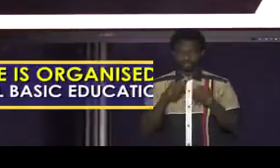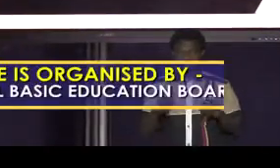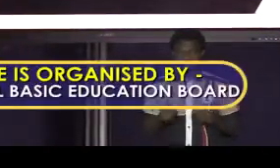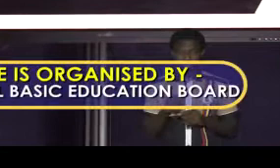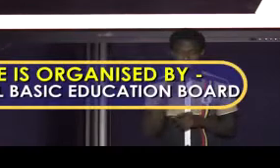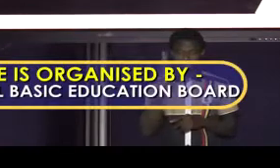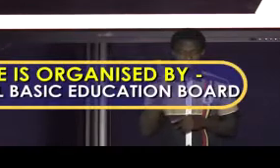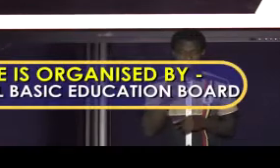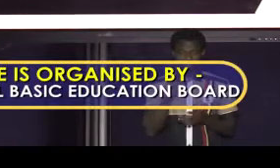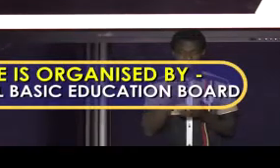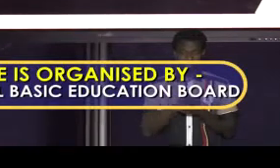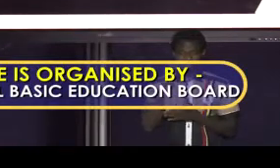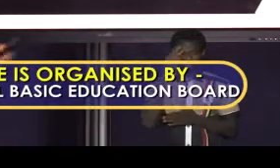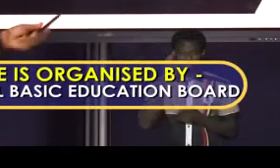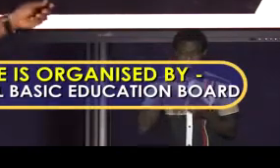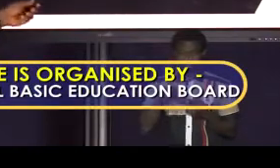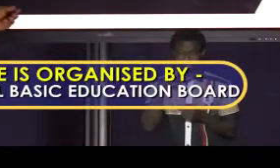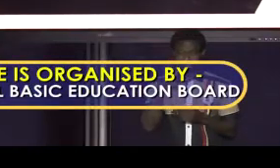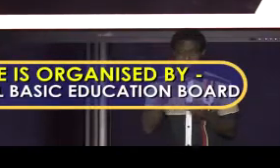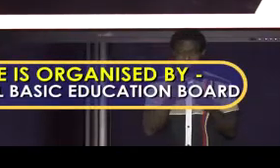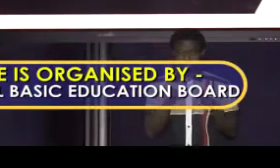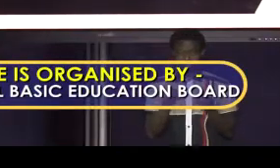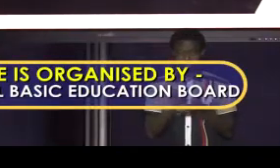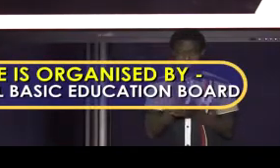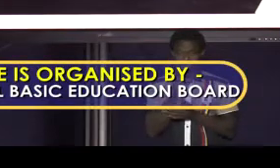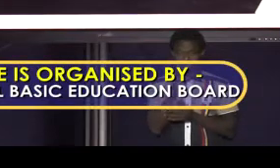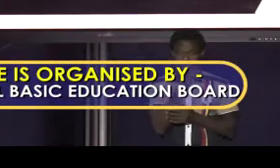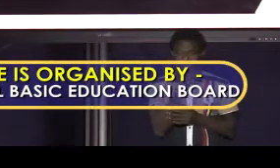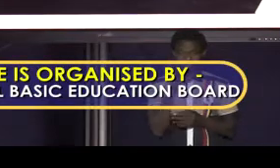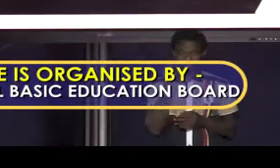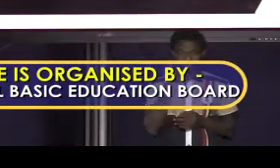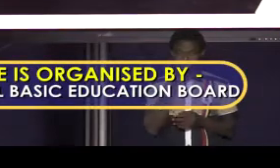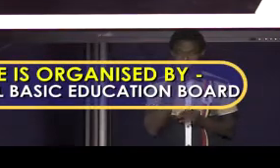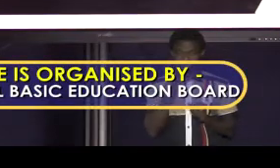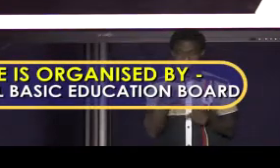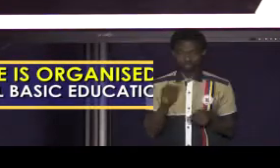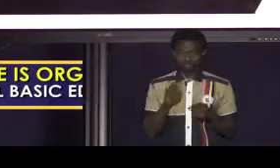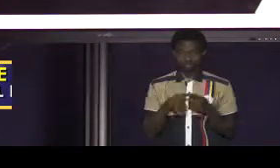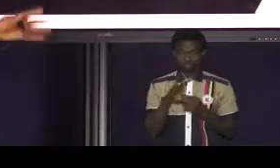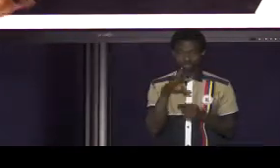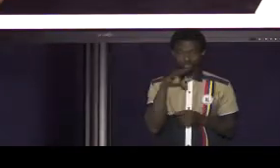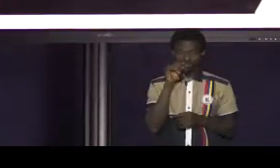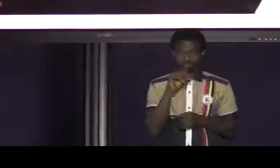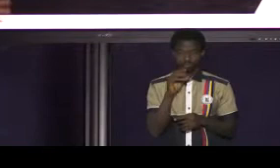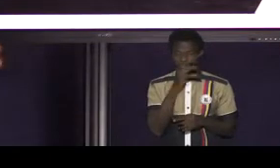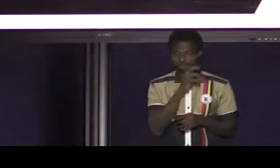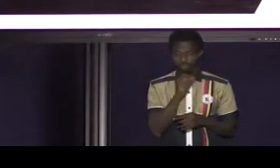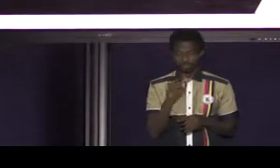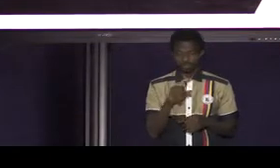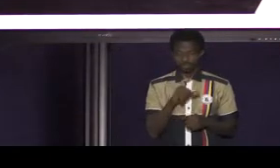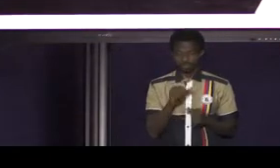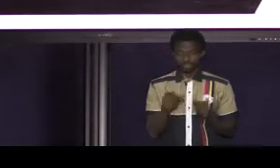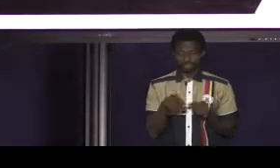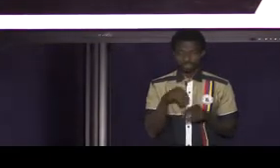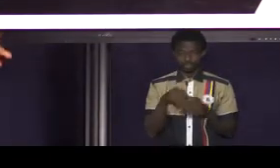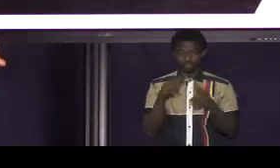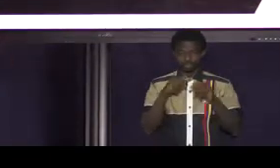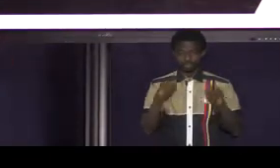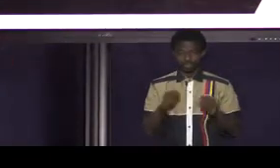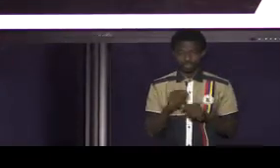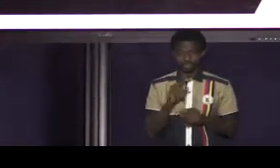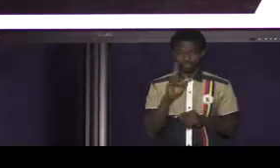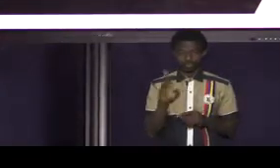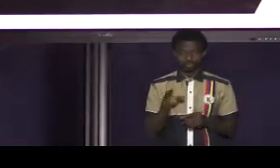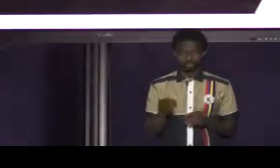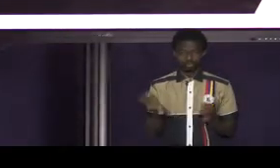that knowledge to find angles that are missing. You should also be able to find missing angles in a triangle using the sum of